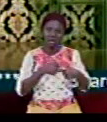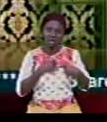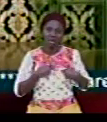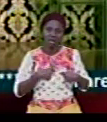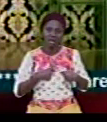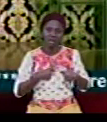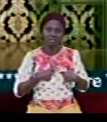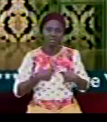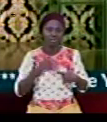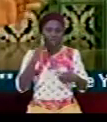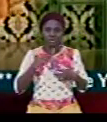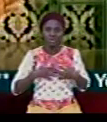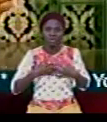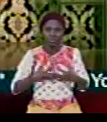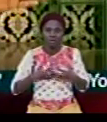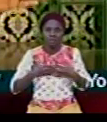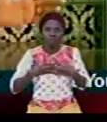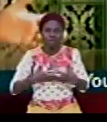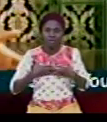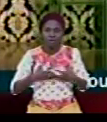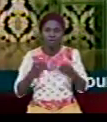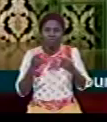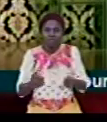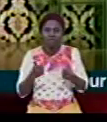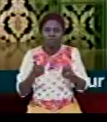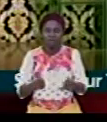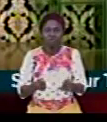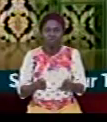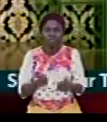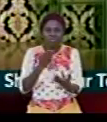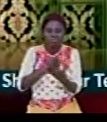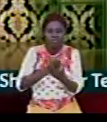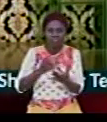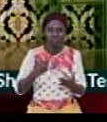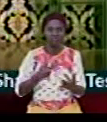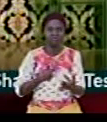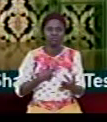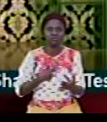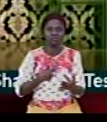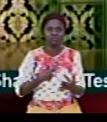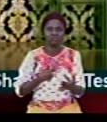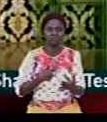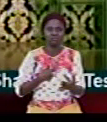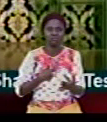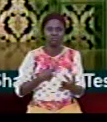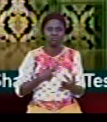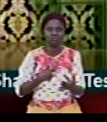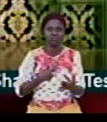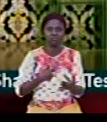so fast, it will disturb me close to an hour or two before I fall asleep.